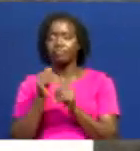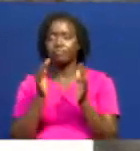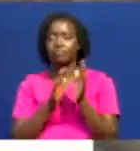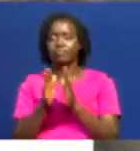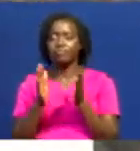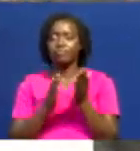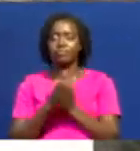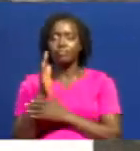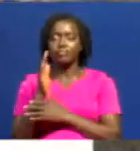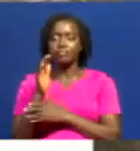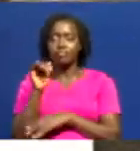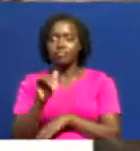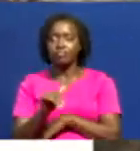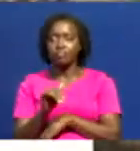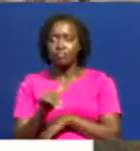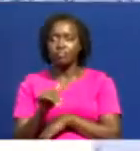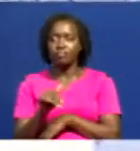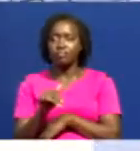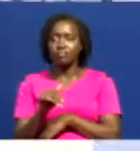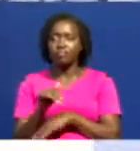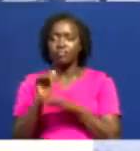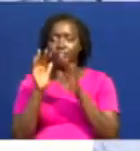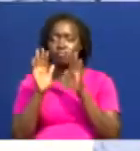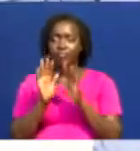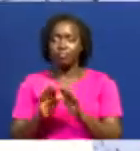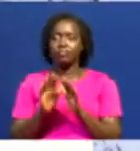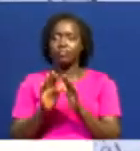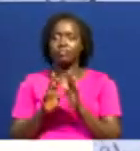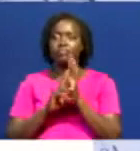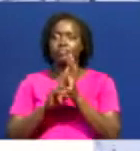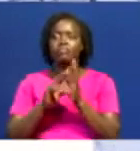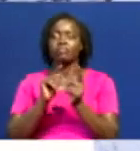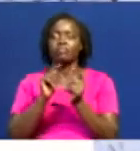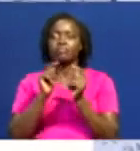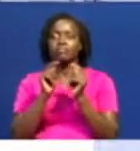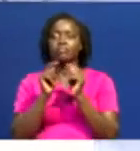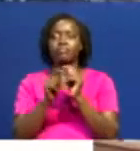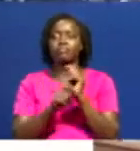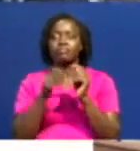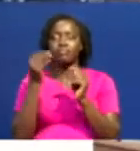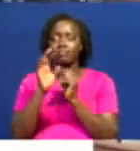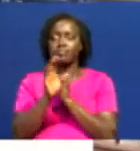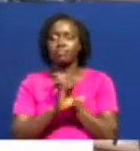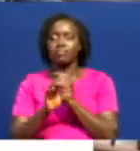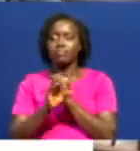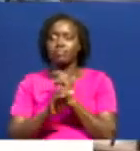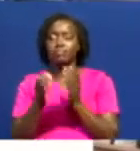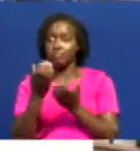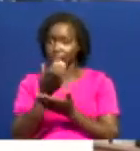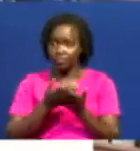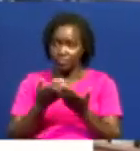will ensure cottage industries play a pivotal role in the transformation of the country's economy.